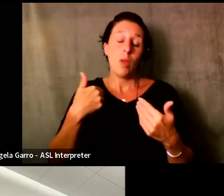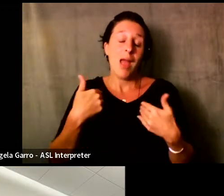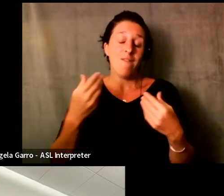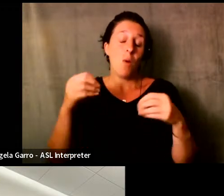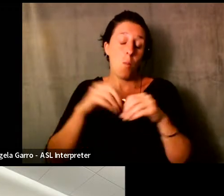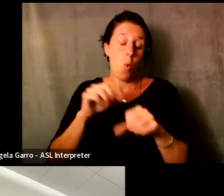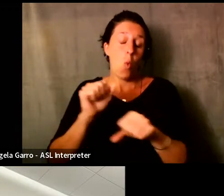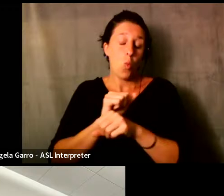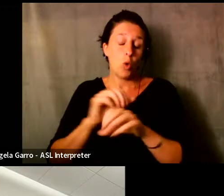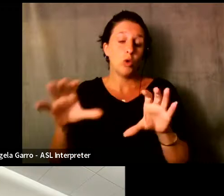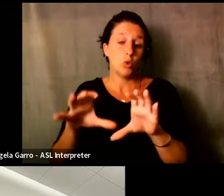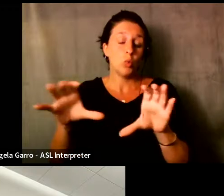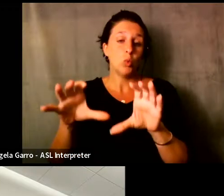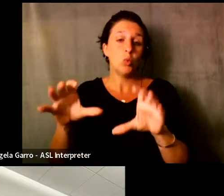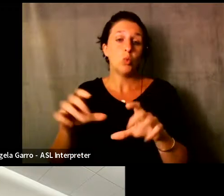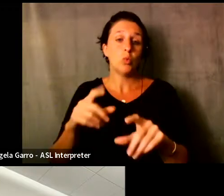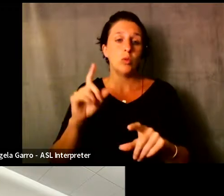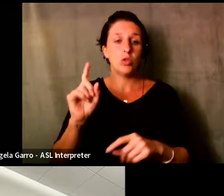wondering,